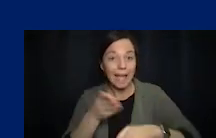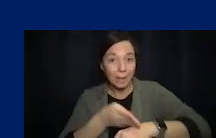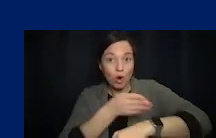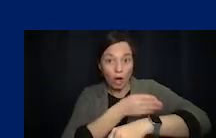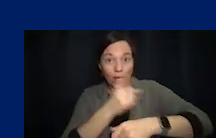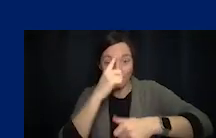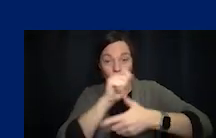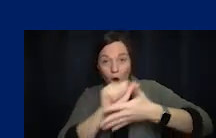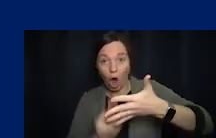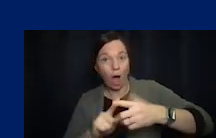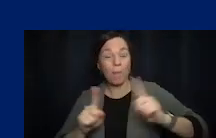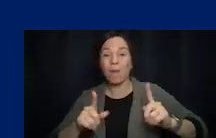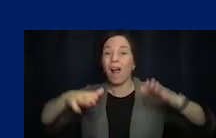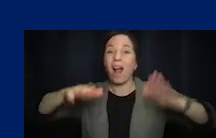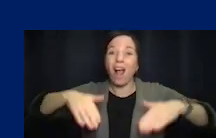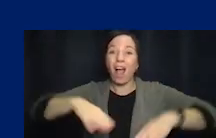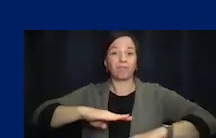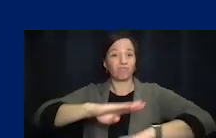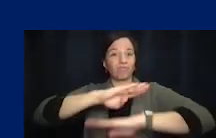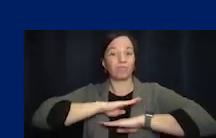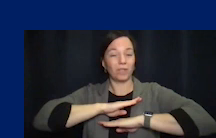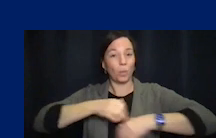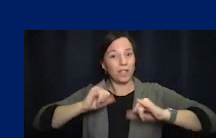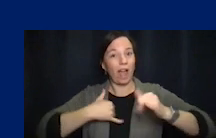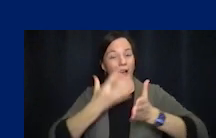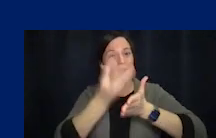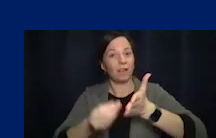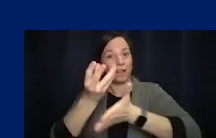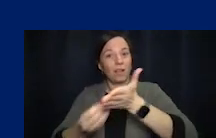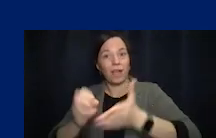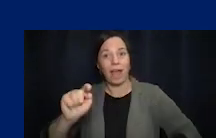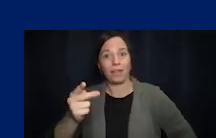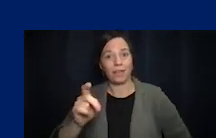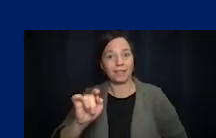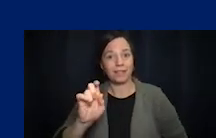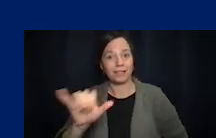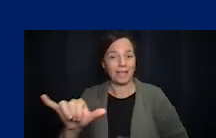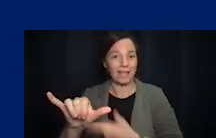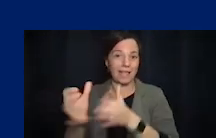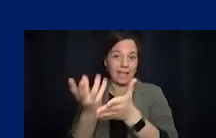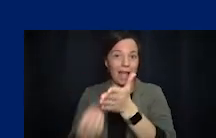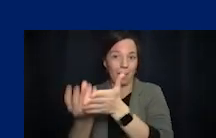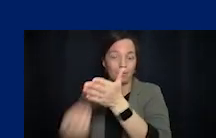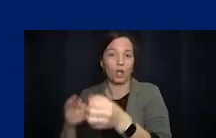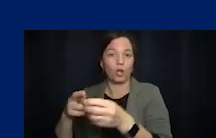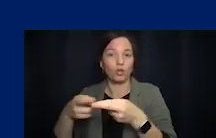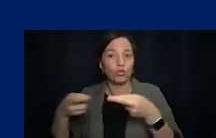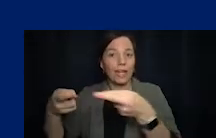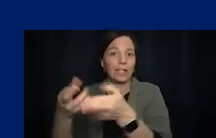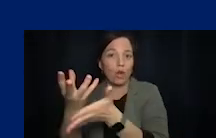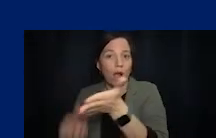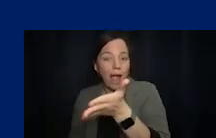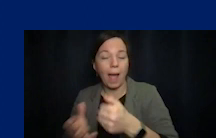them, right? We still have glaring equity gaps by racial and ethnic group. We still have regional equity gaps. We